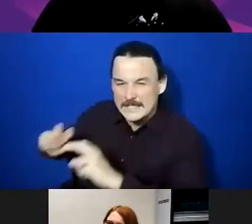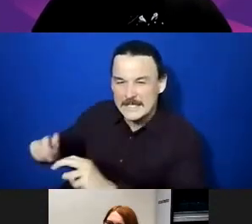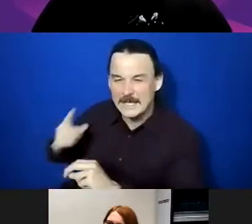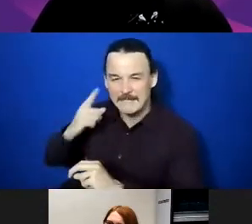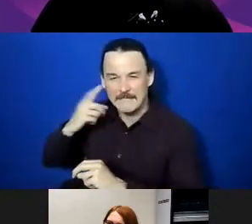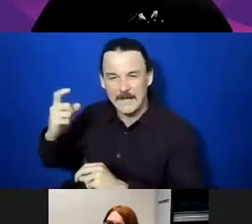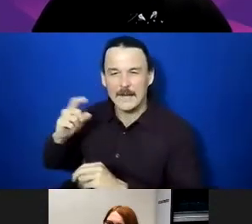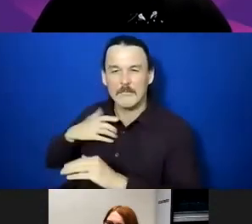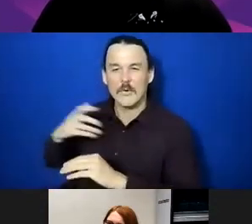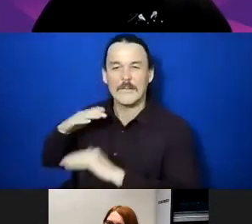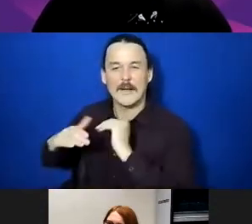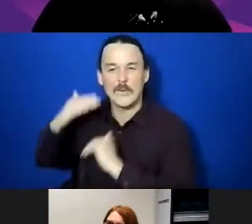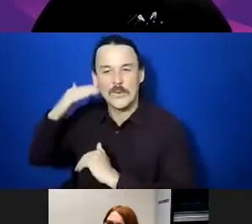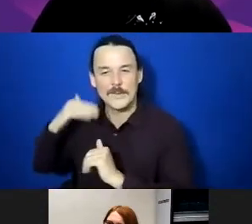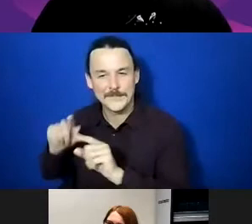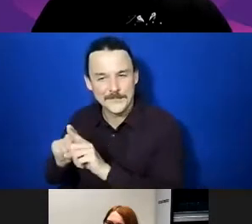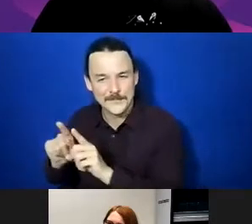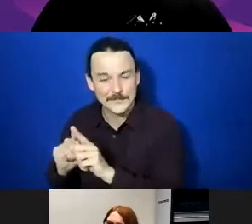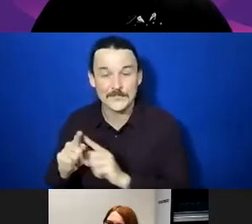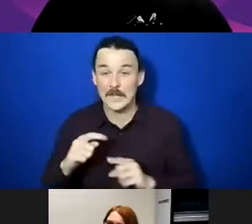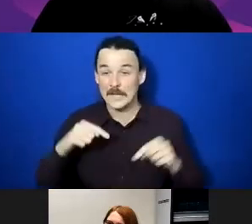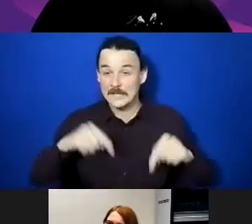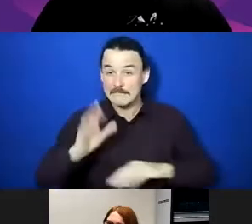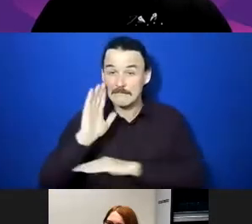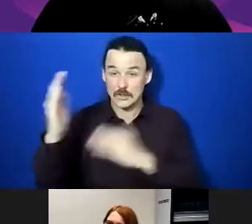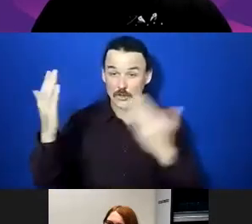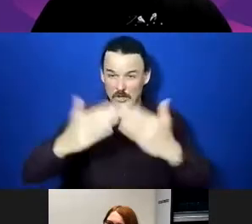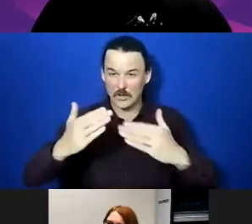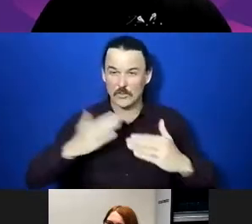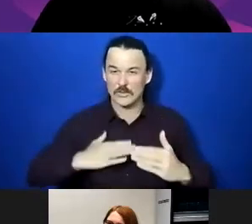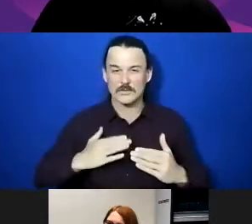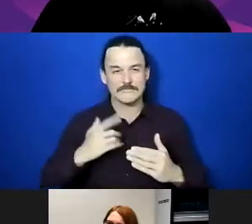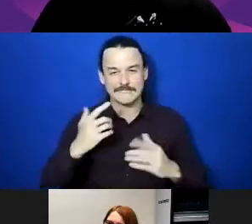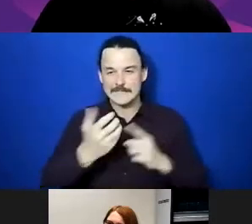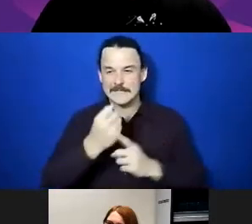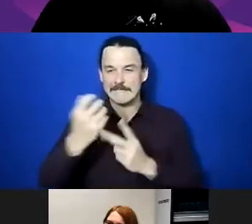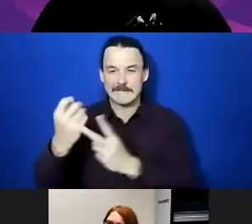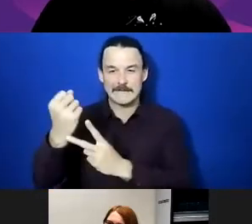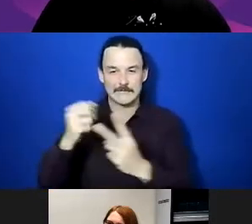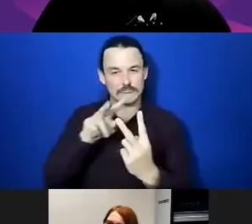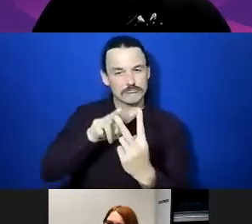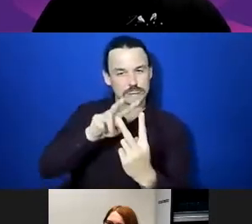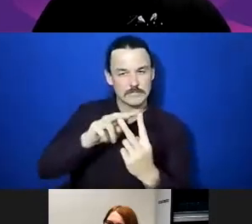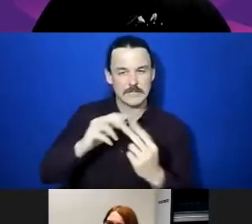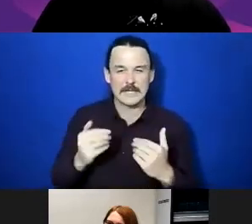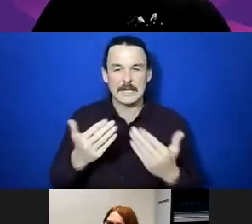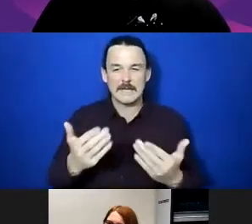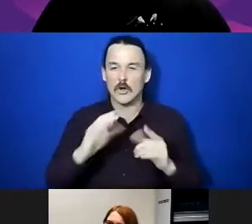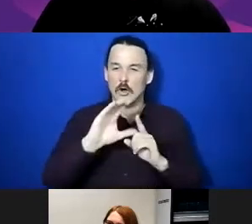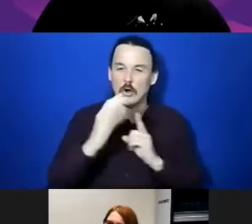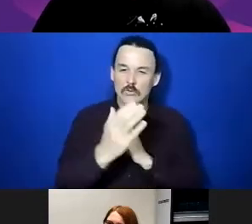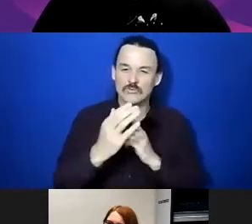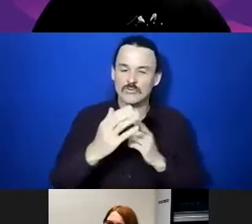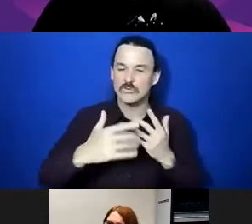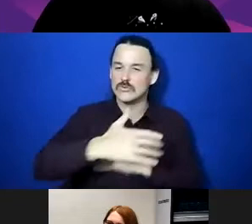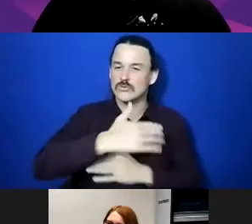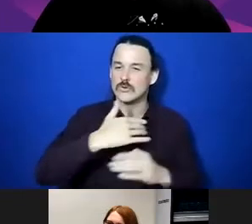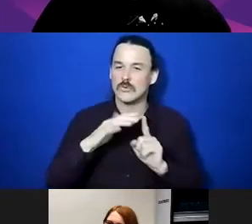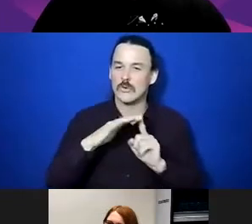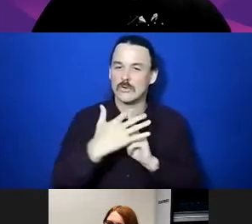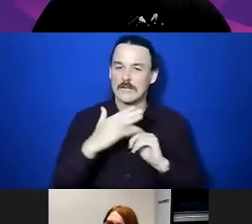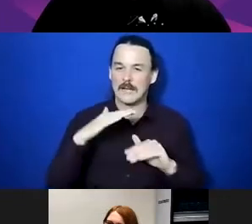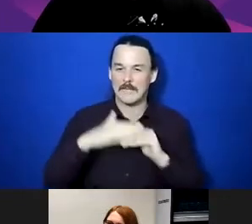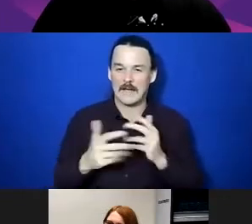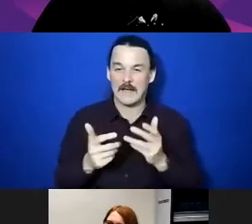goals. Firstly, establish more of a social and cultural context around the introduction and